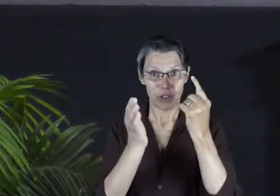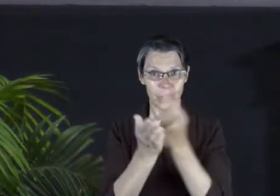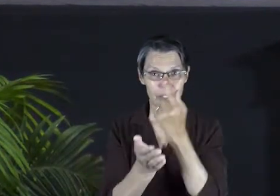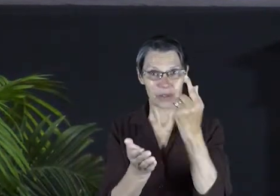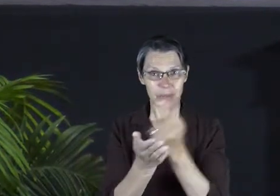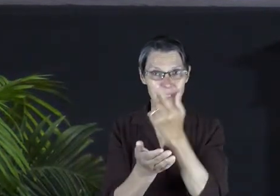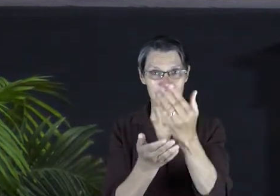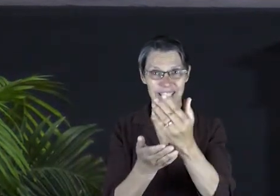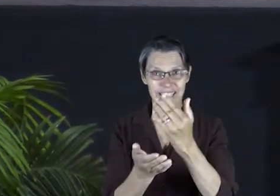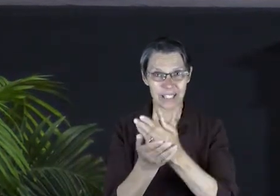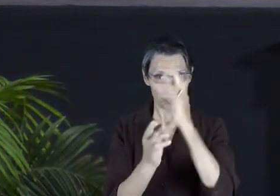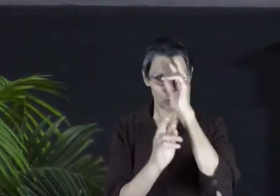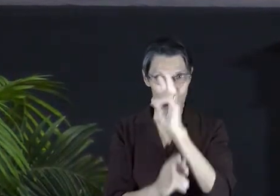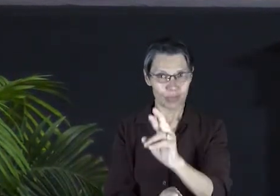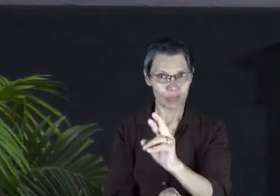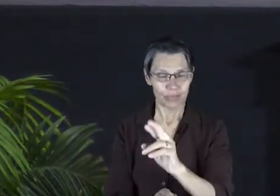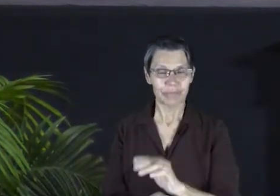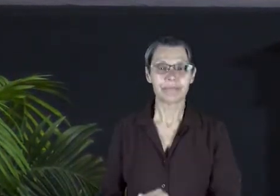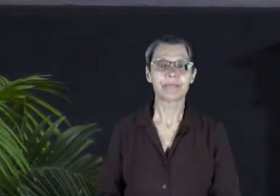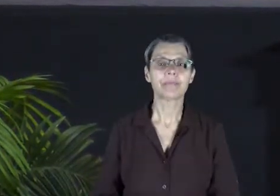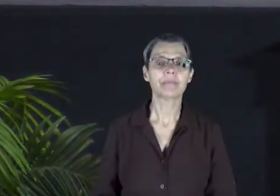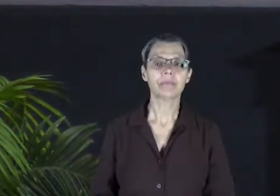gospel.